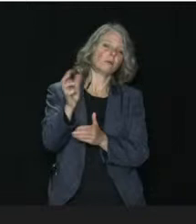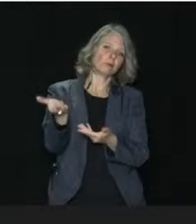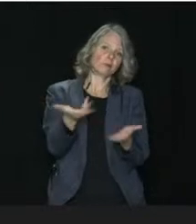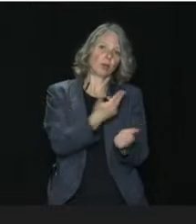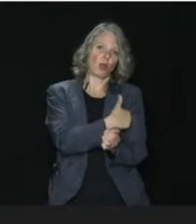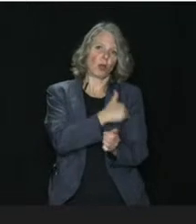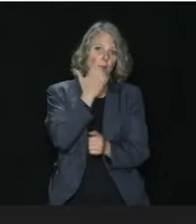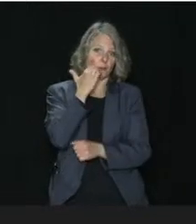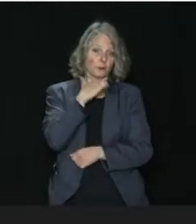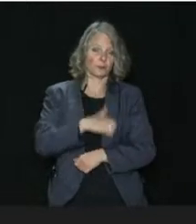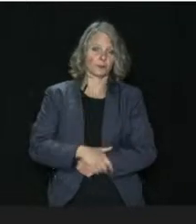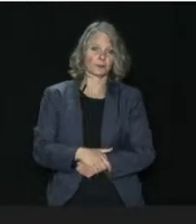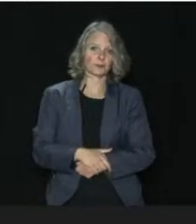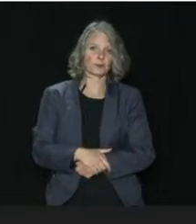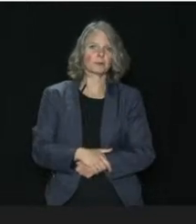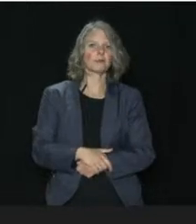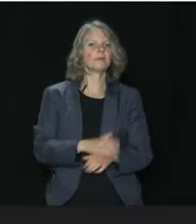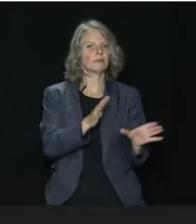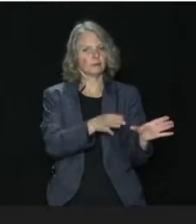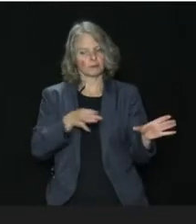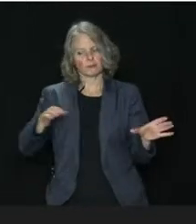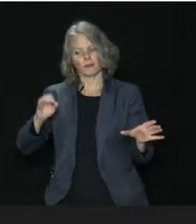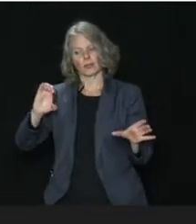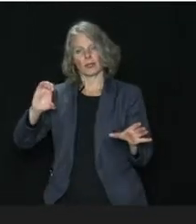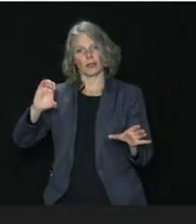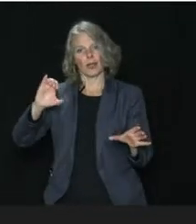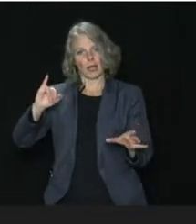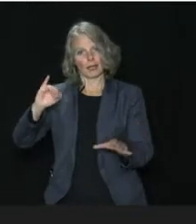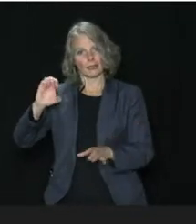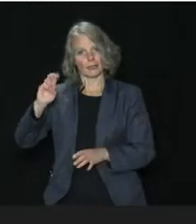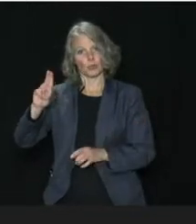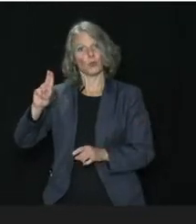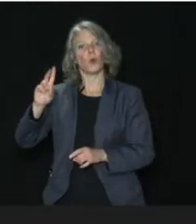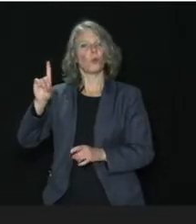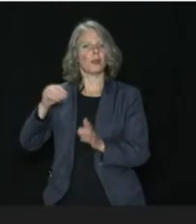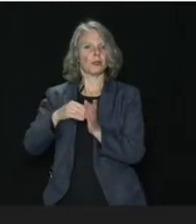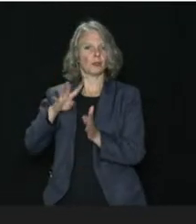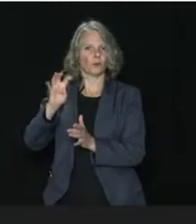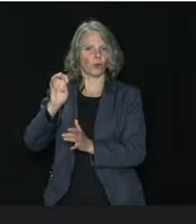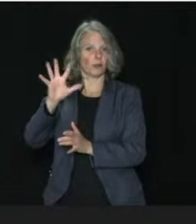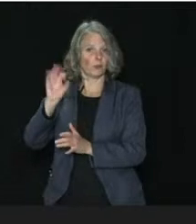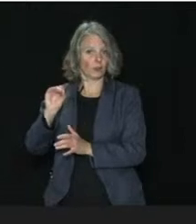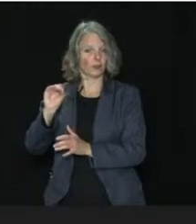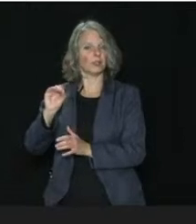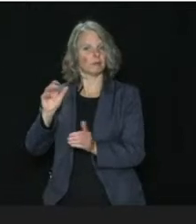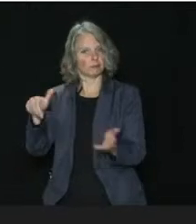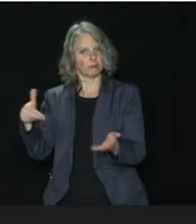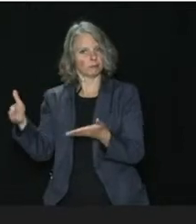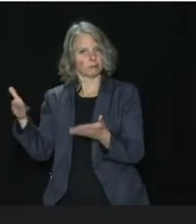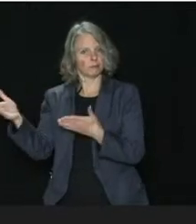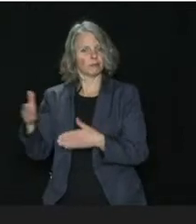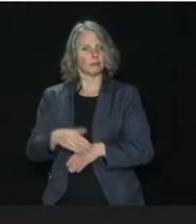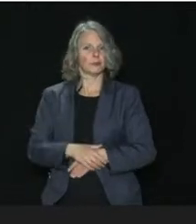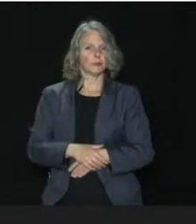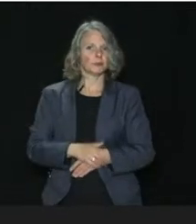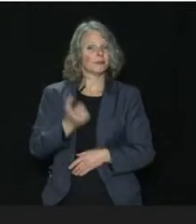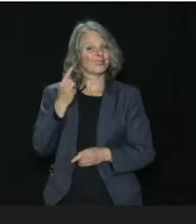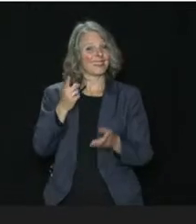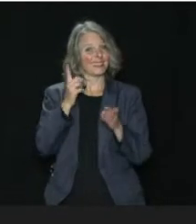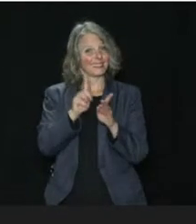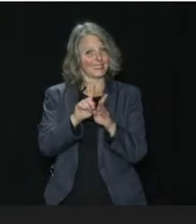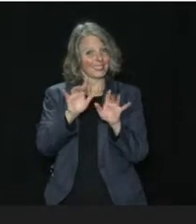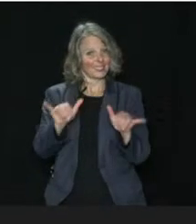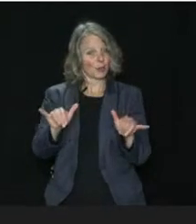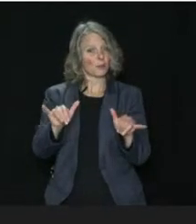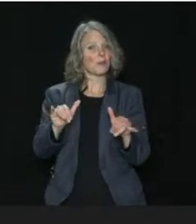hospitals each day, including over 1,450 people being treated in intensive care units. At the same time,